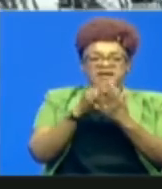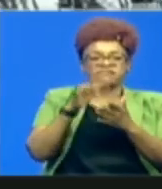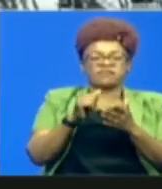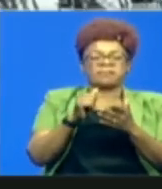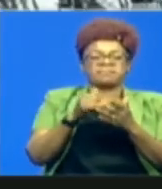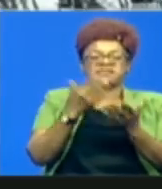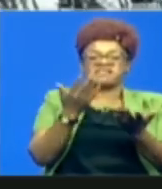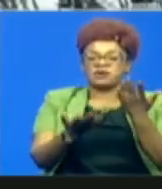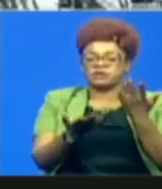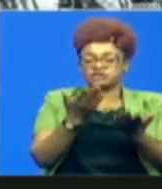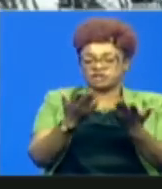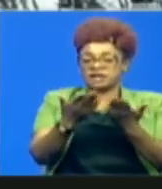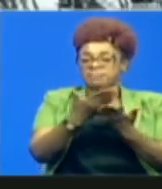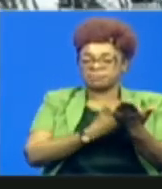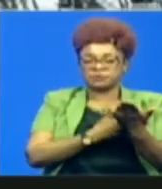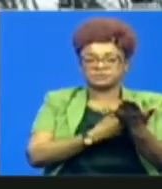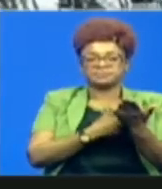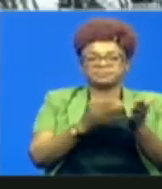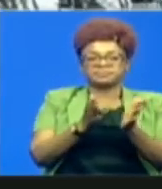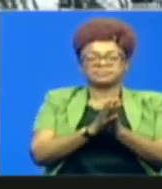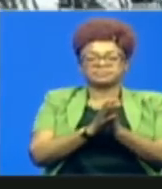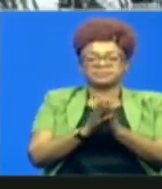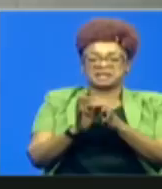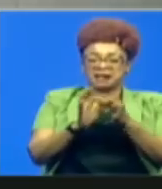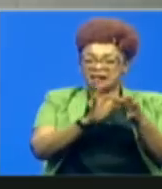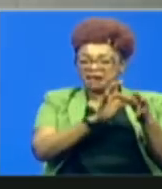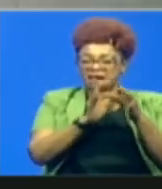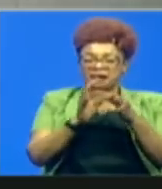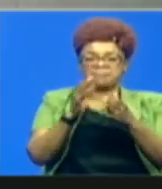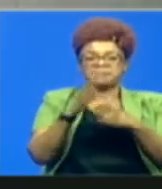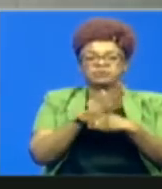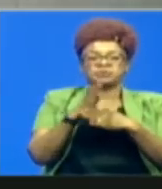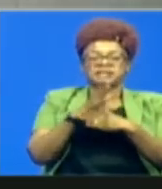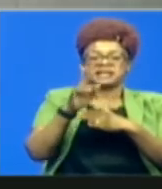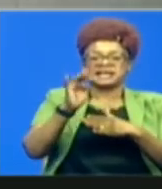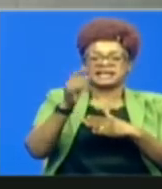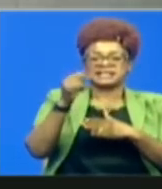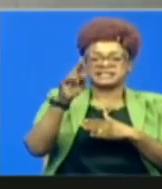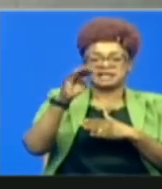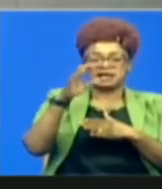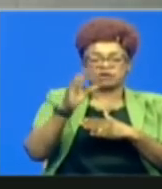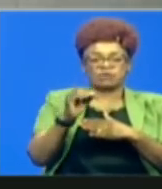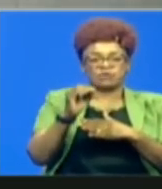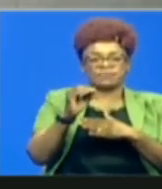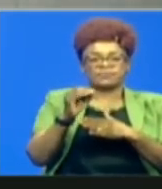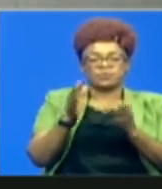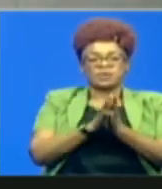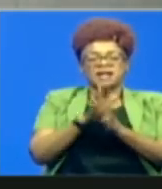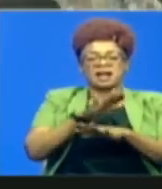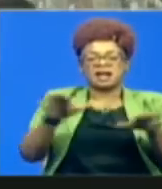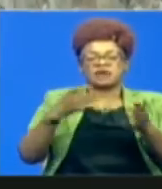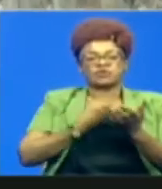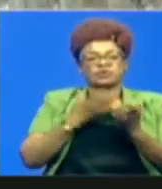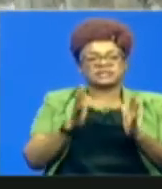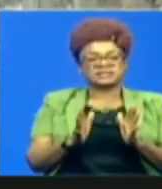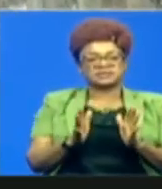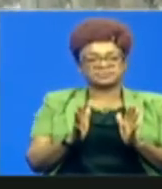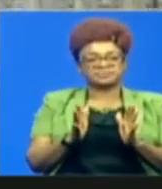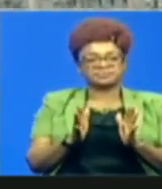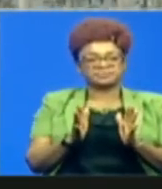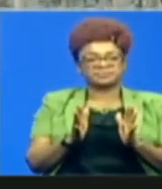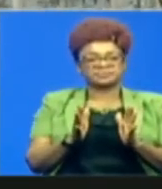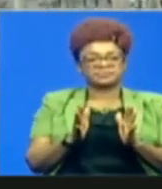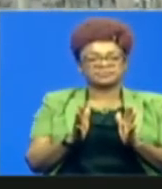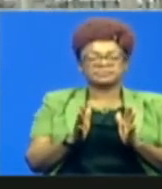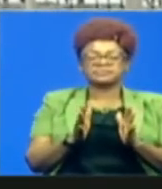valuation reports and late collusion between Ketraco officers, contractors and landowners. The hallmark